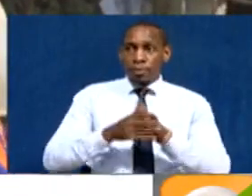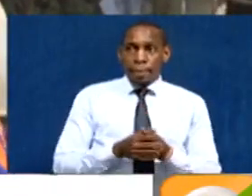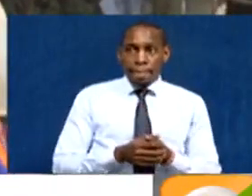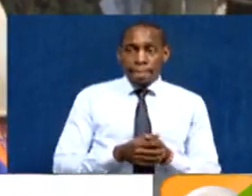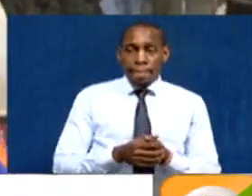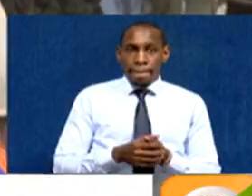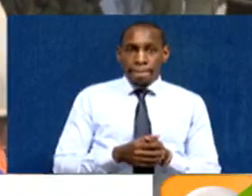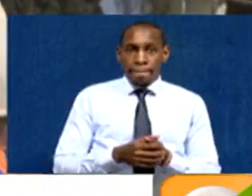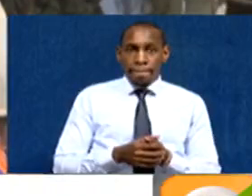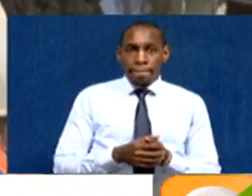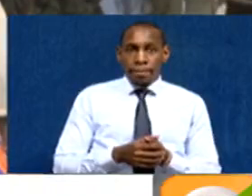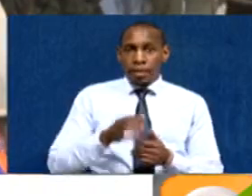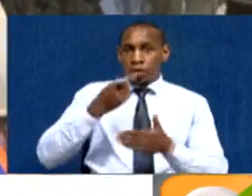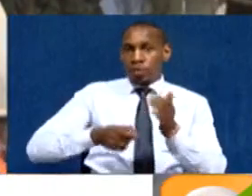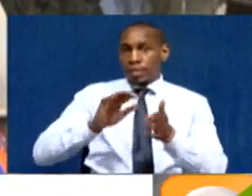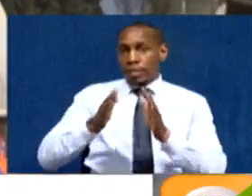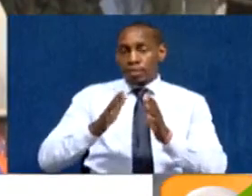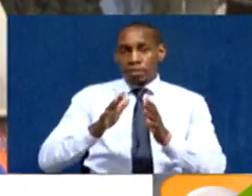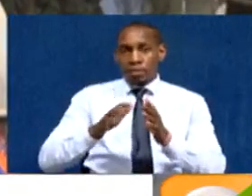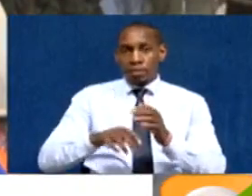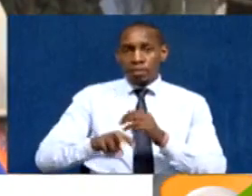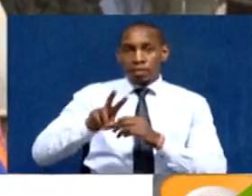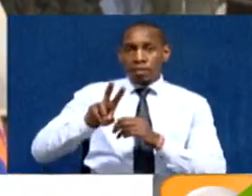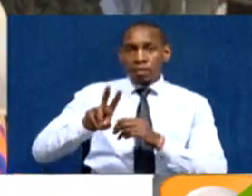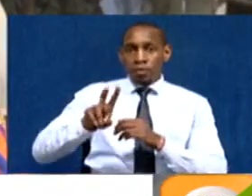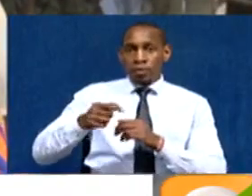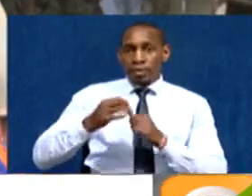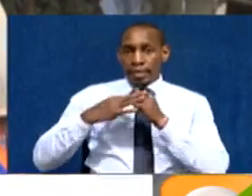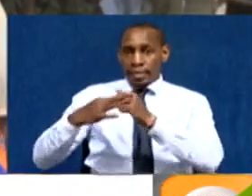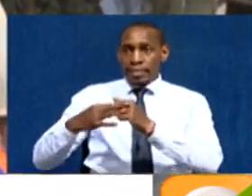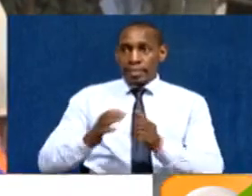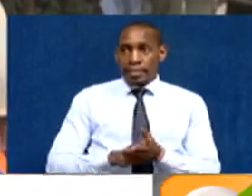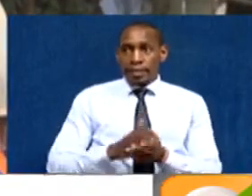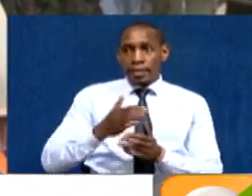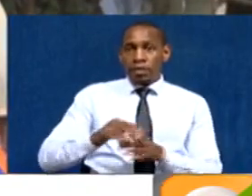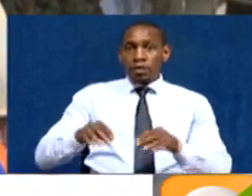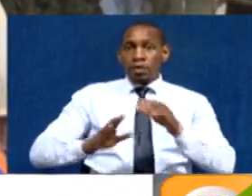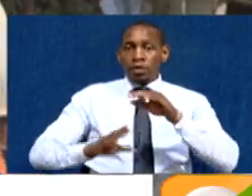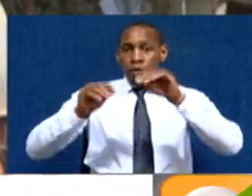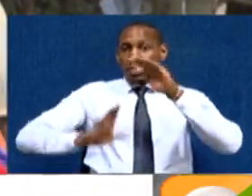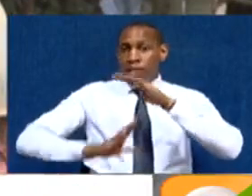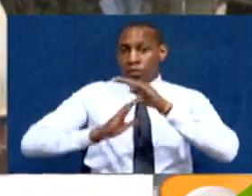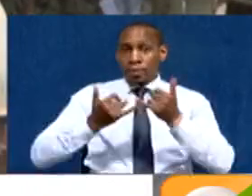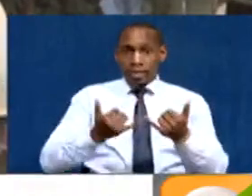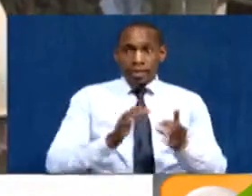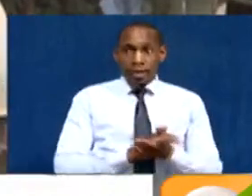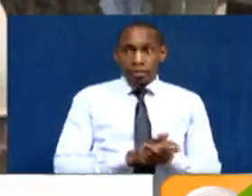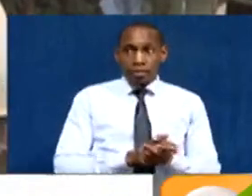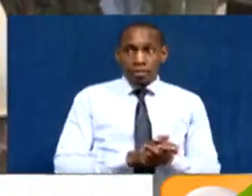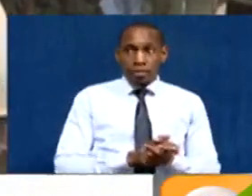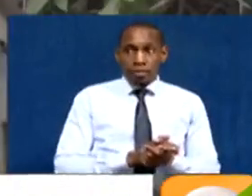high yield dairy meal, goes for, I think, 2800, the best 2800. Now I'm doing